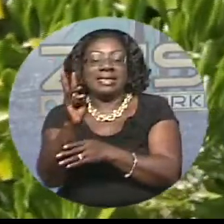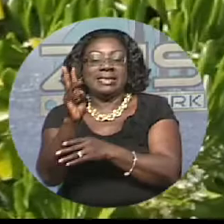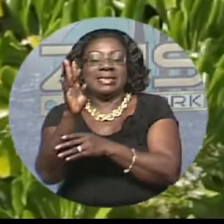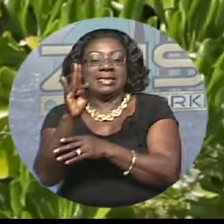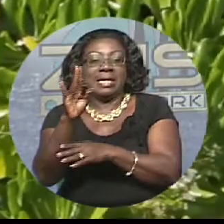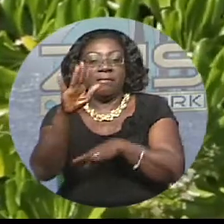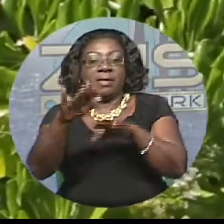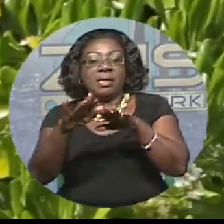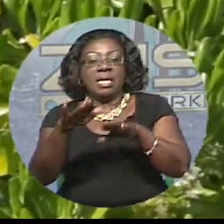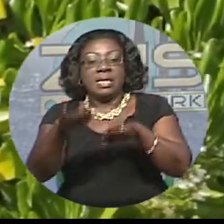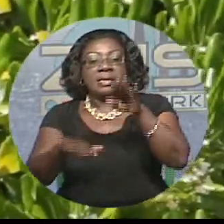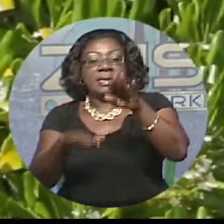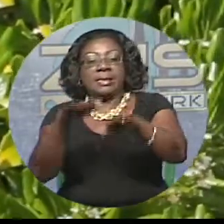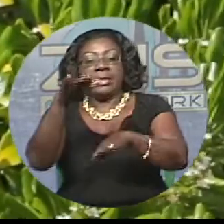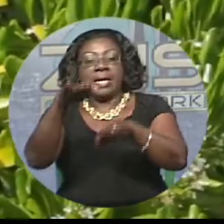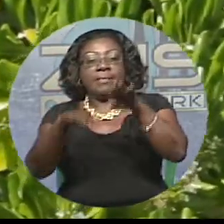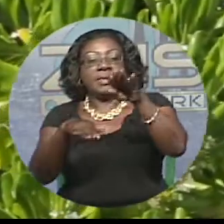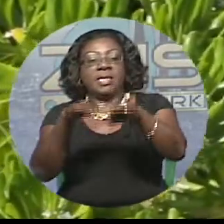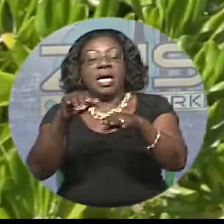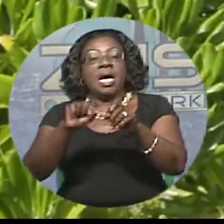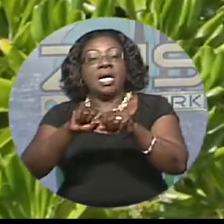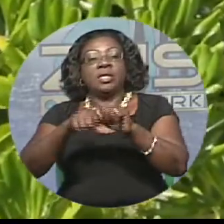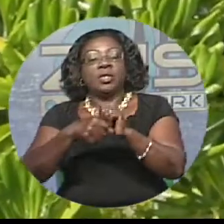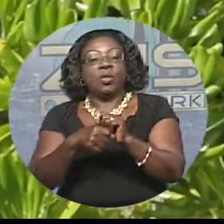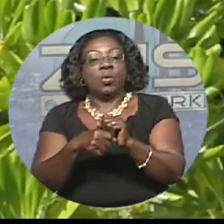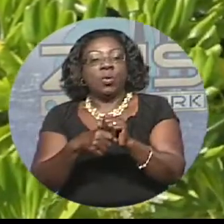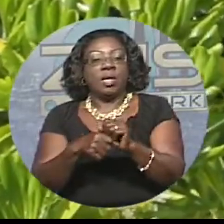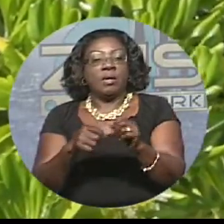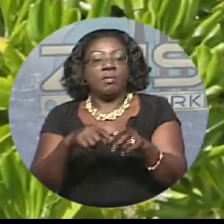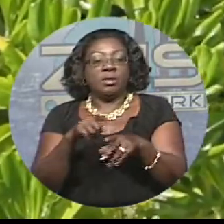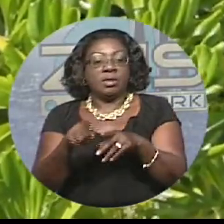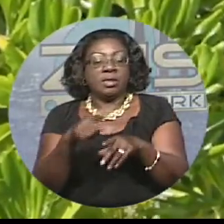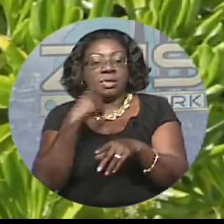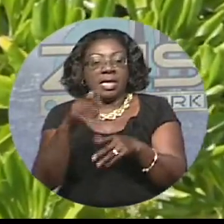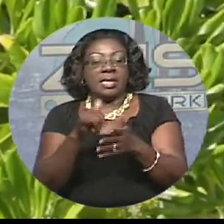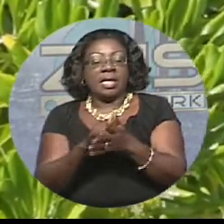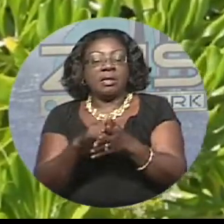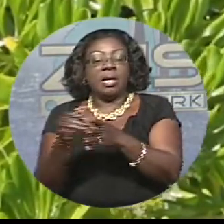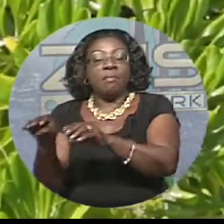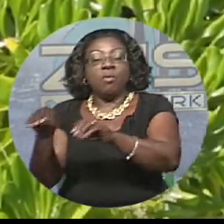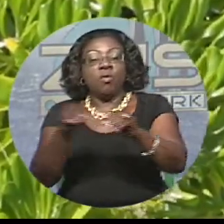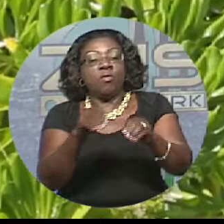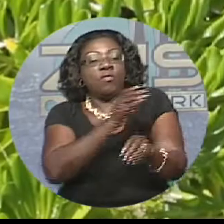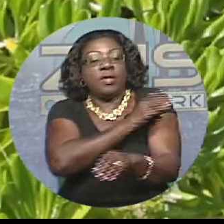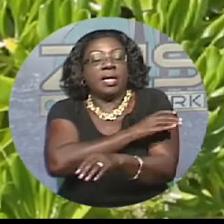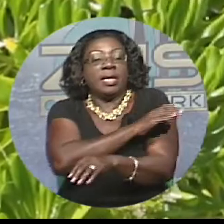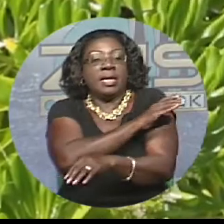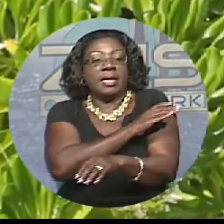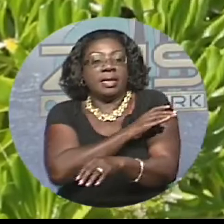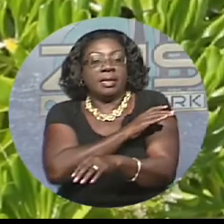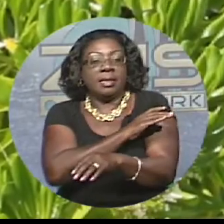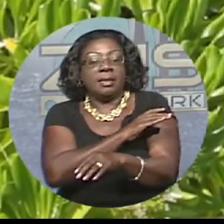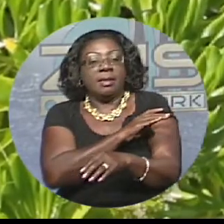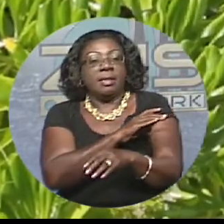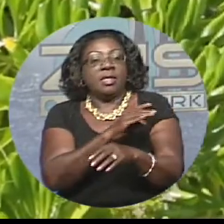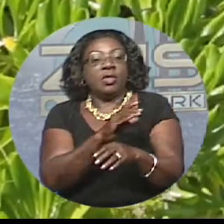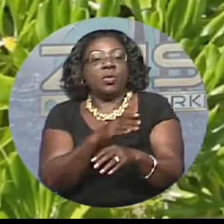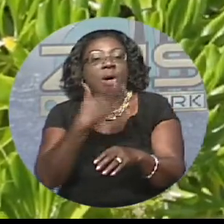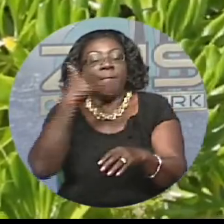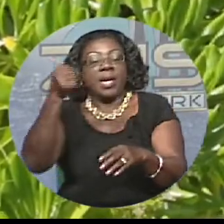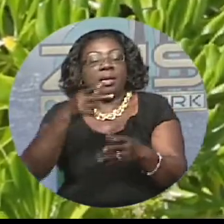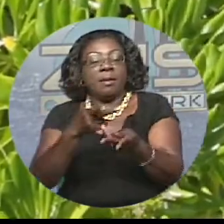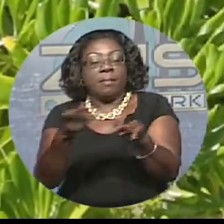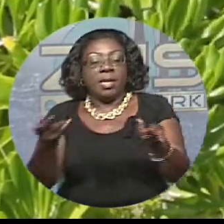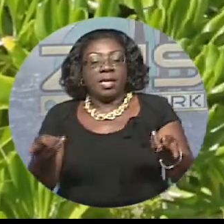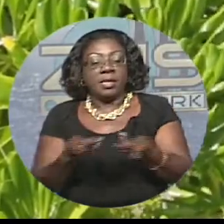6 steps. And so it was recommended that we relocate the clinic as a matter of urgency. Along with the